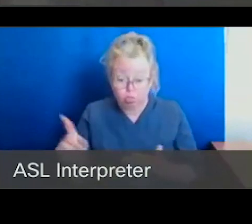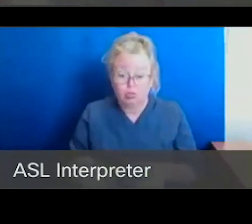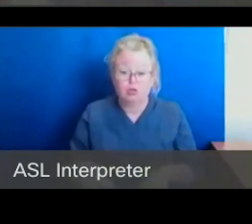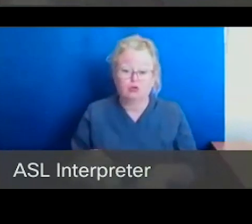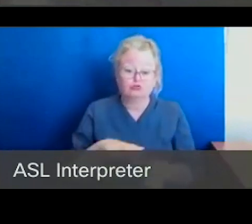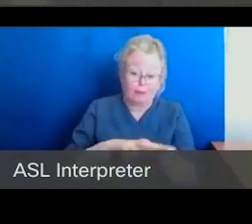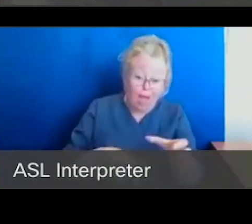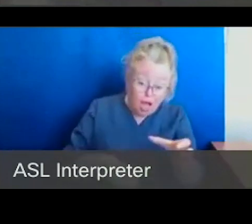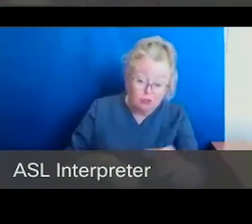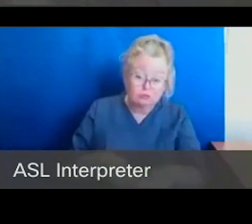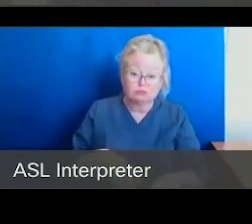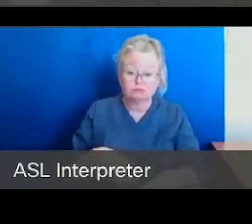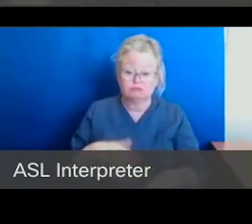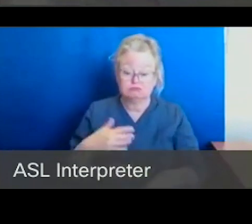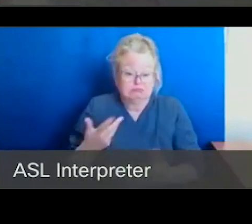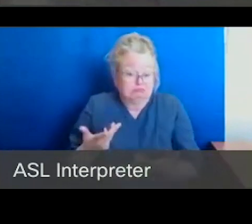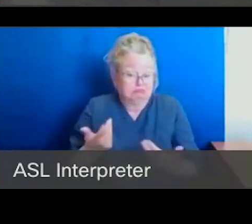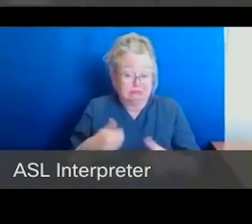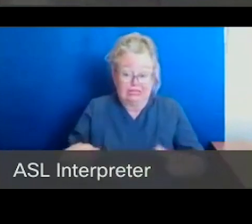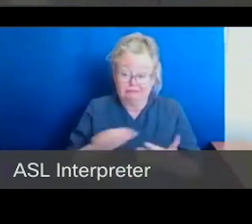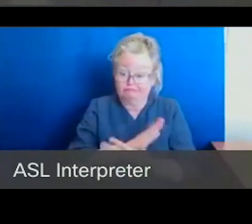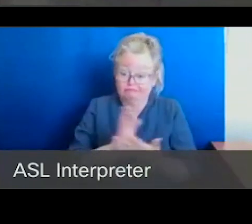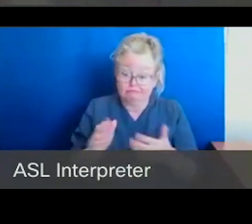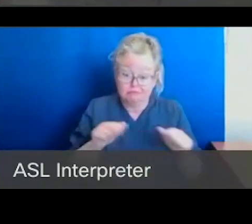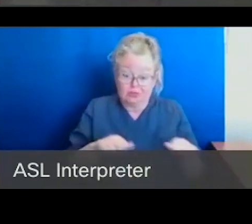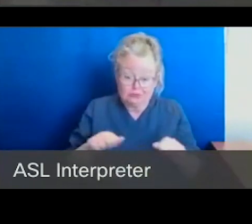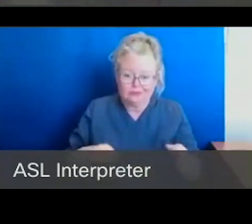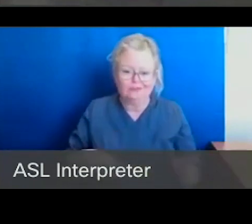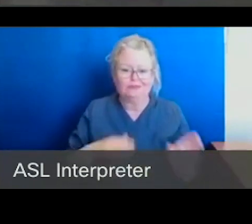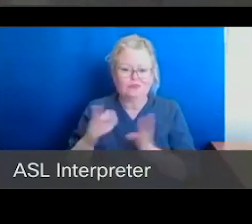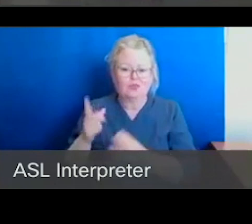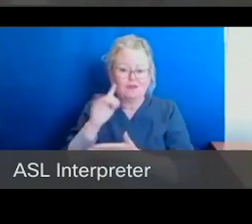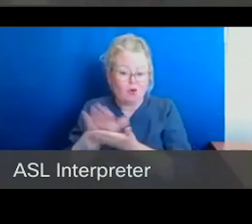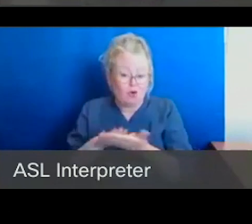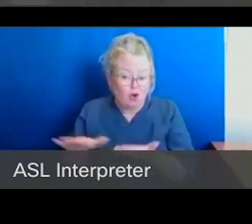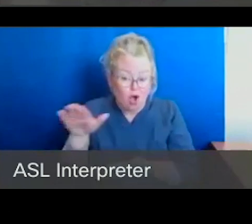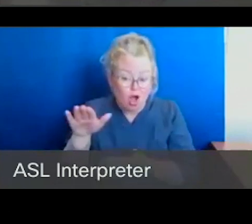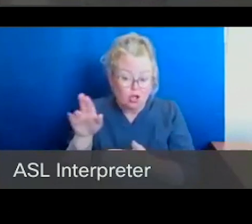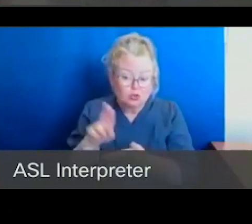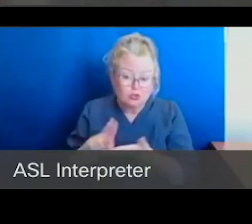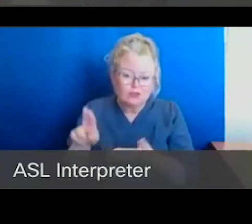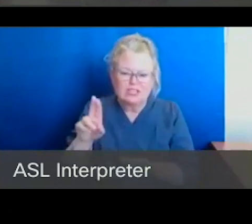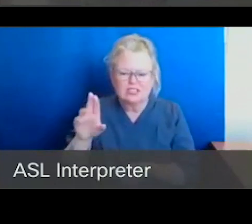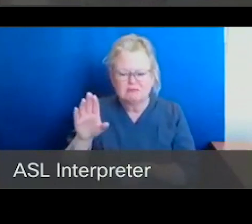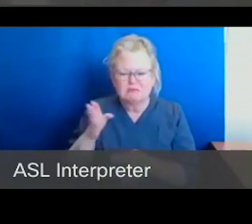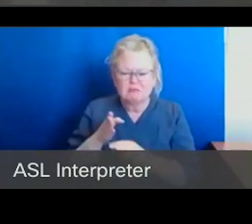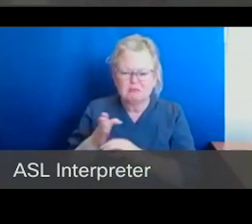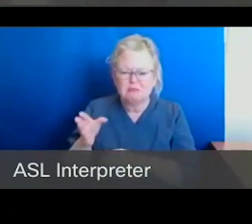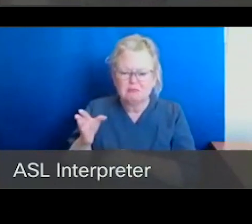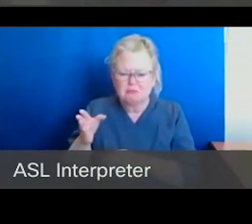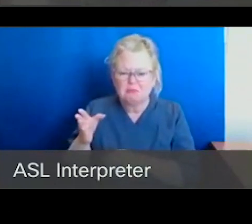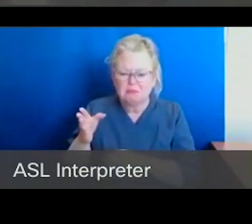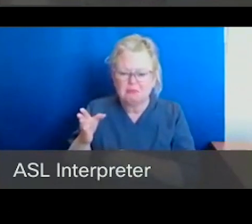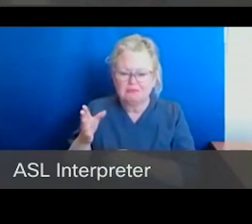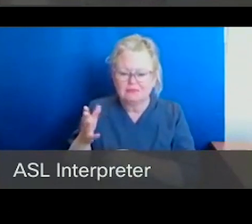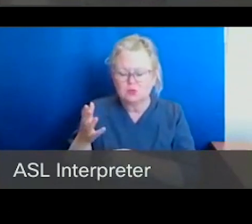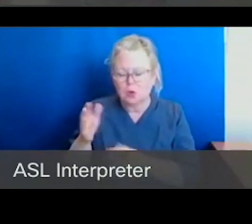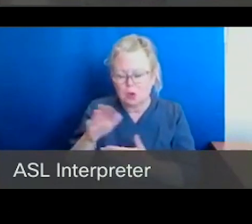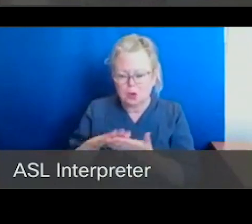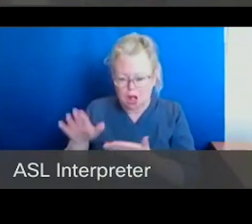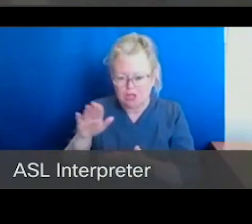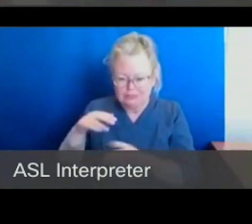dropout. In post-secondary education, we're most interested in sub-baccalaureate and baccalaureate